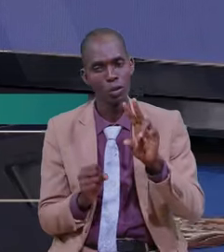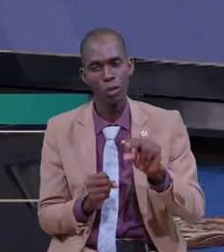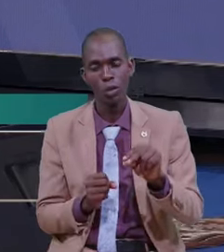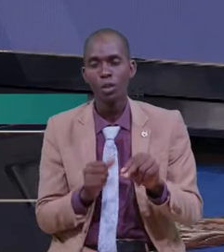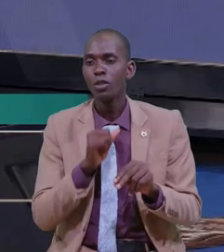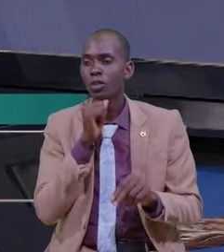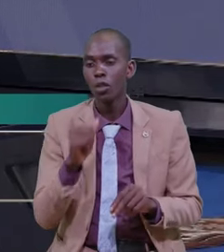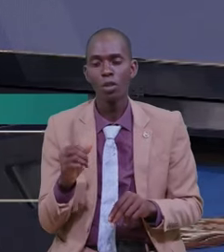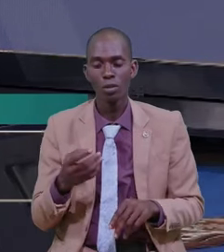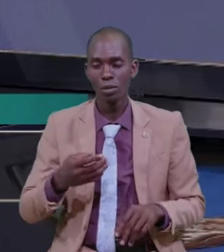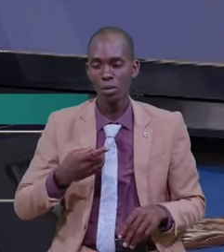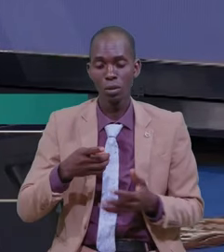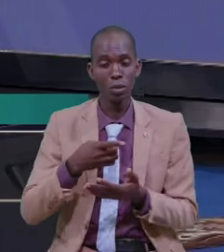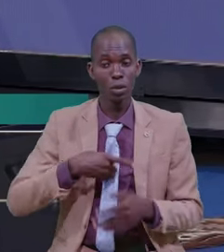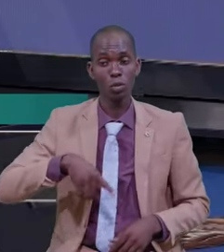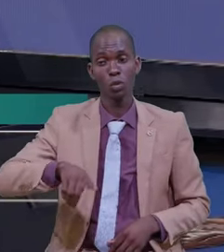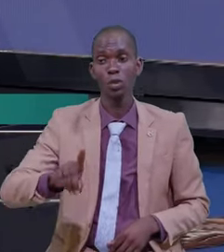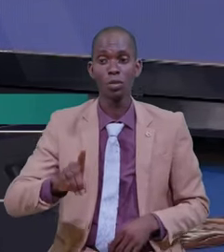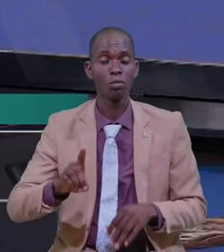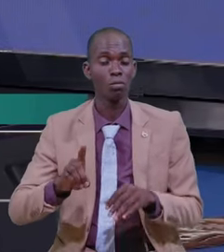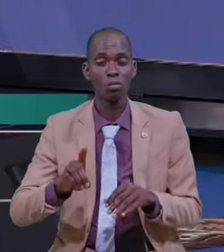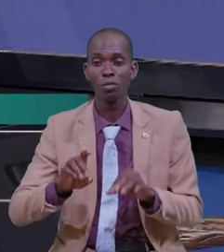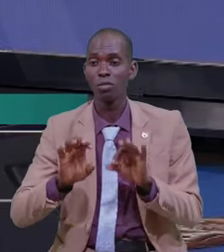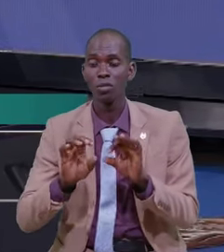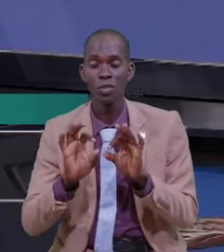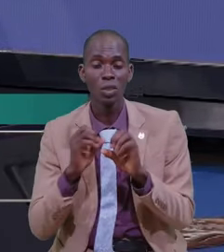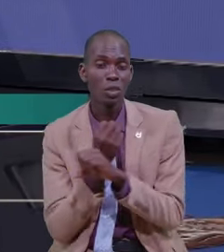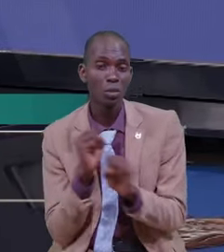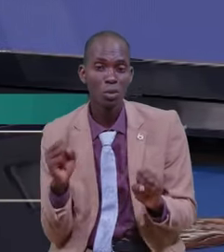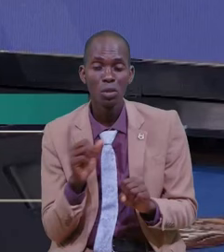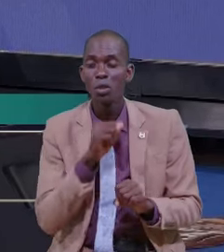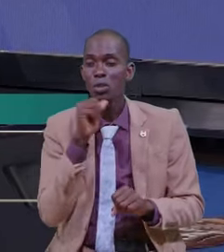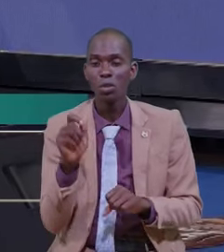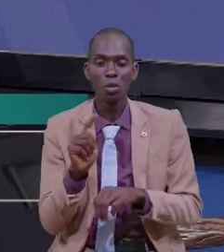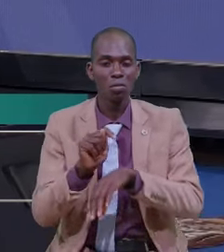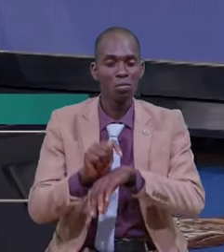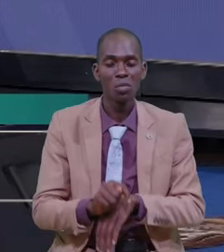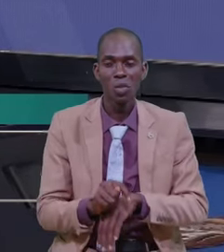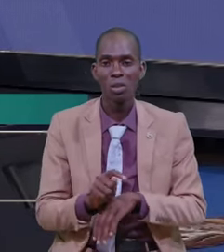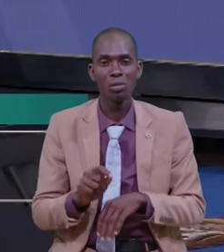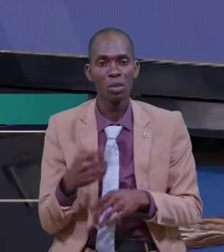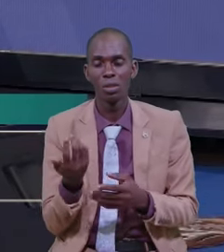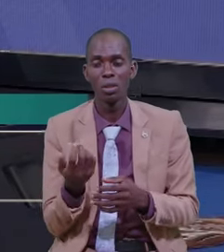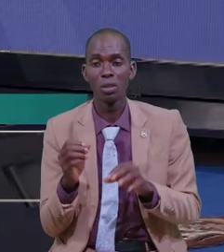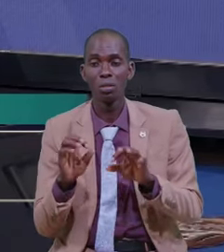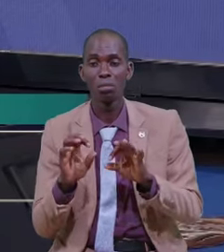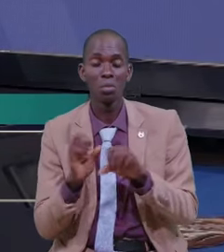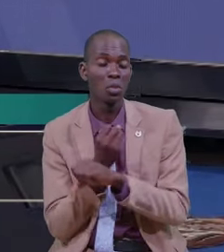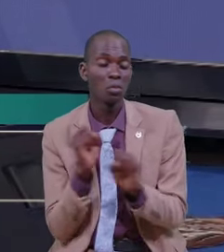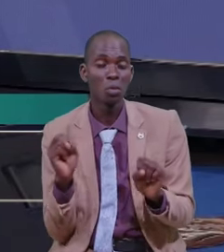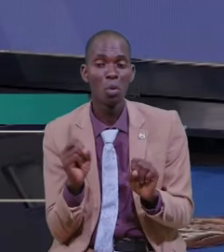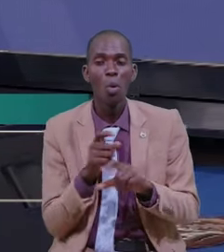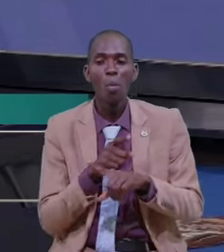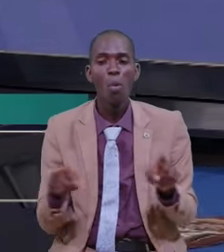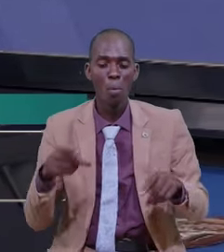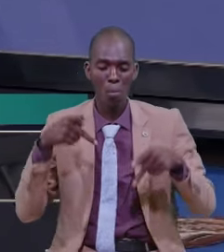denominational salvation, tribal salvation. Personal. That this comes to